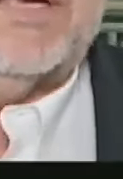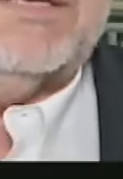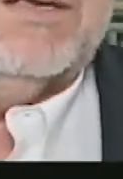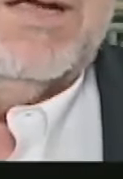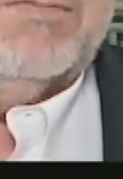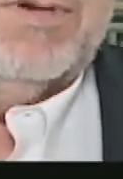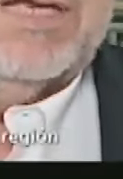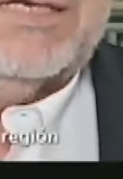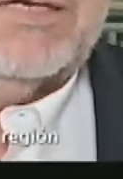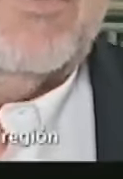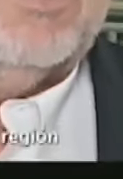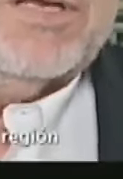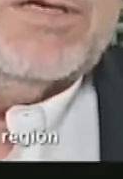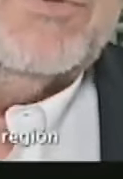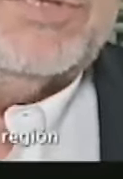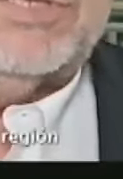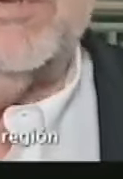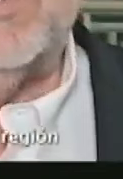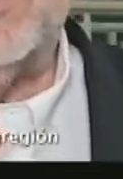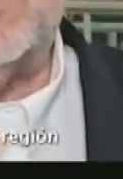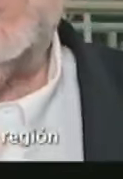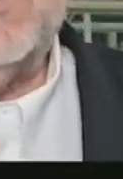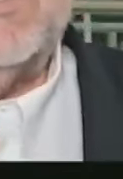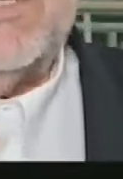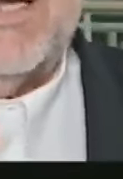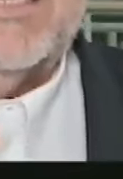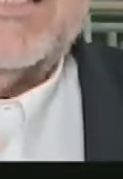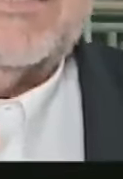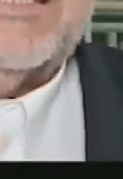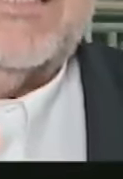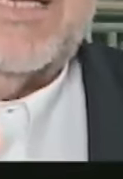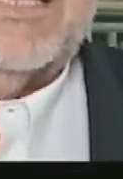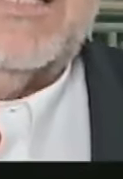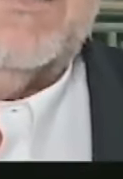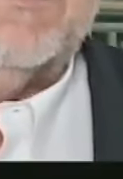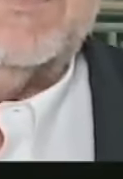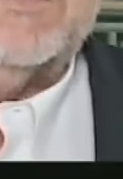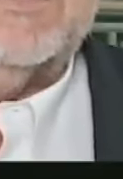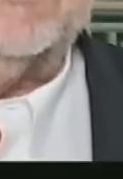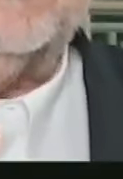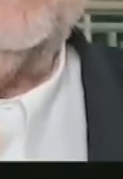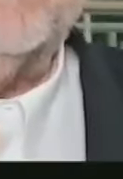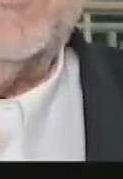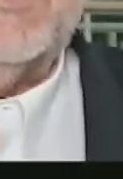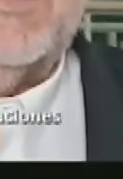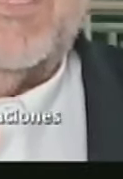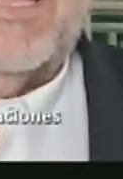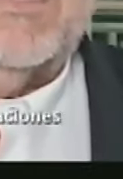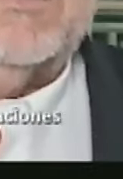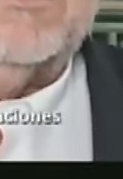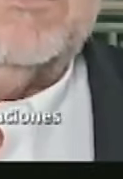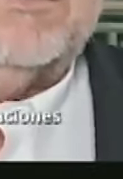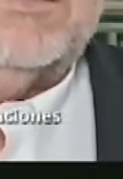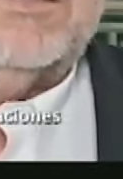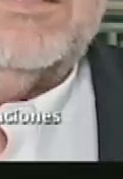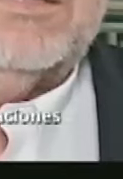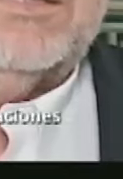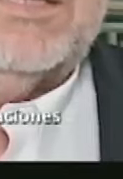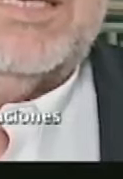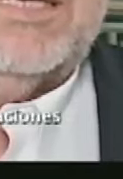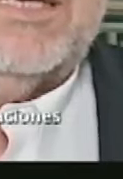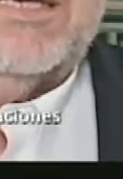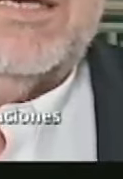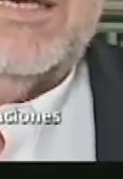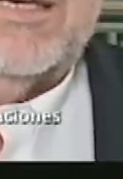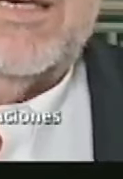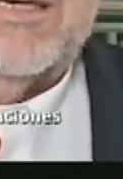region. In fact, later than all other countries in the region, and existed until 1838. And